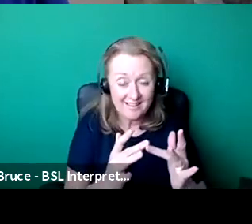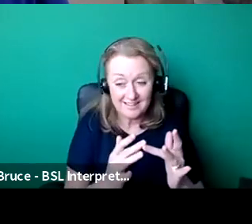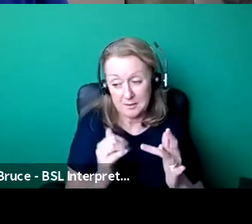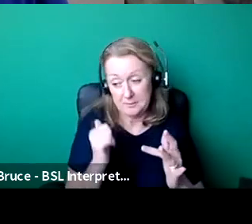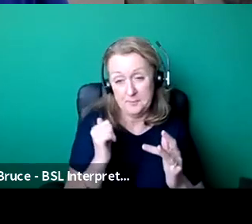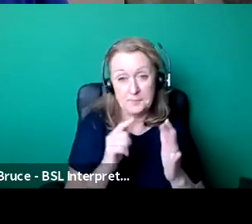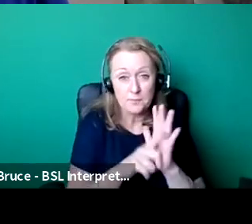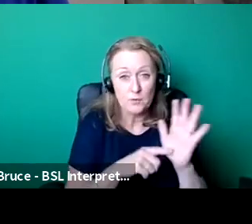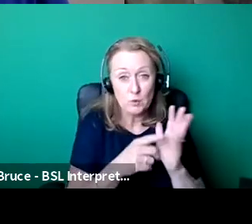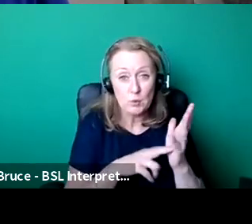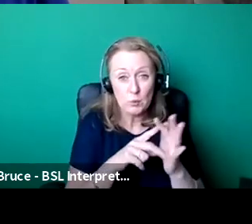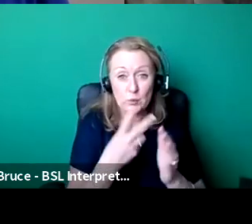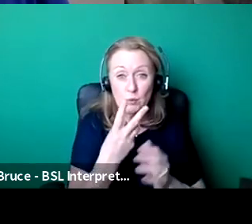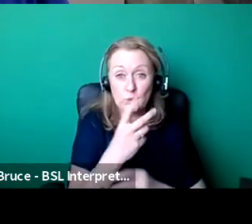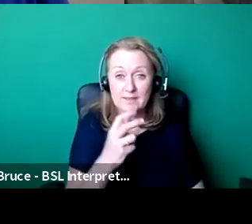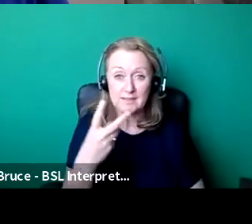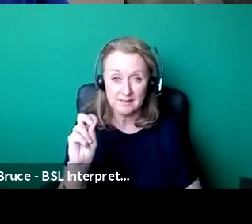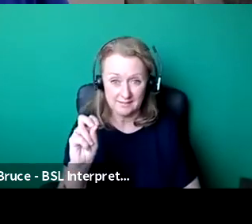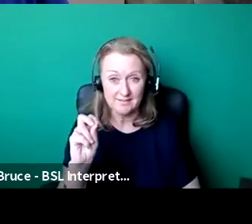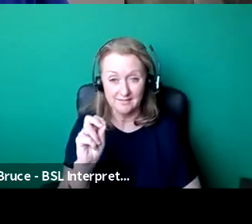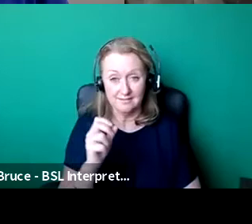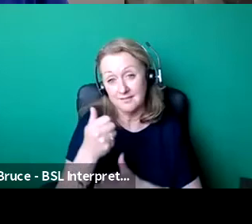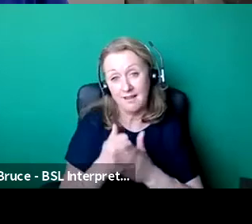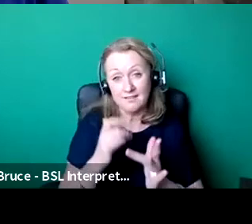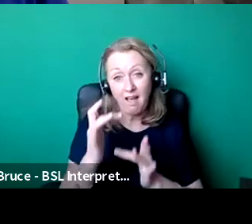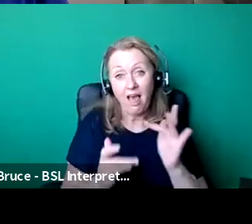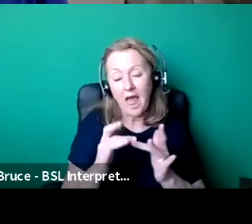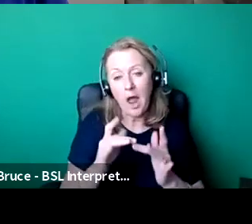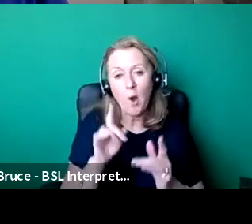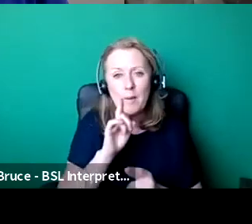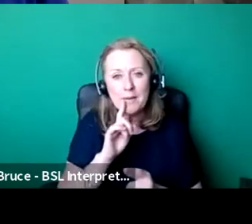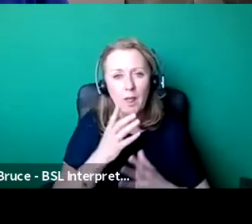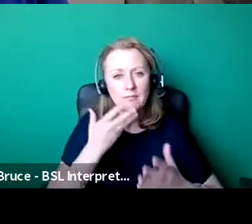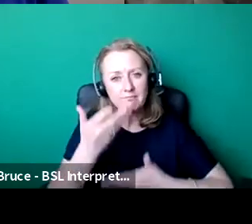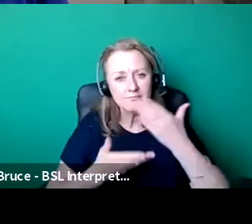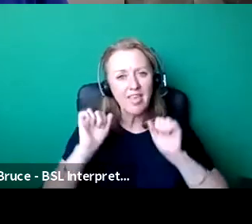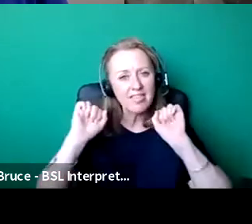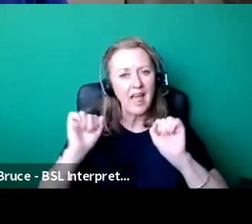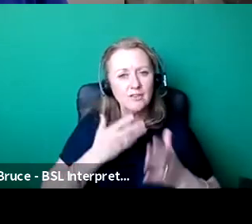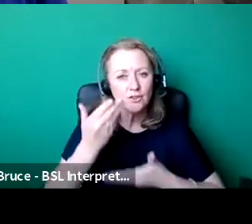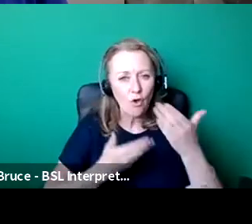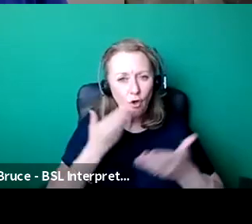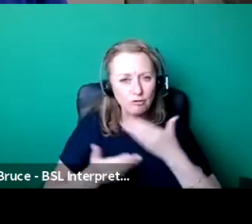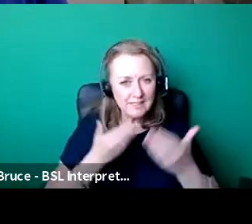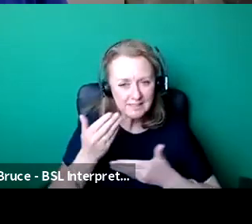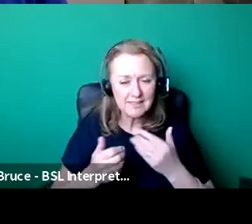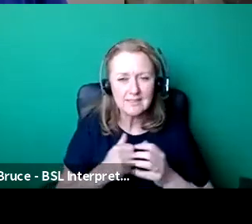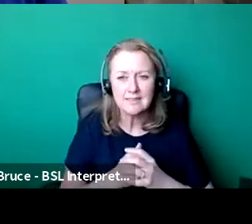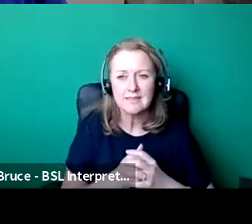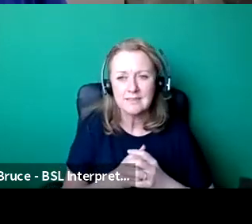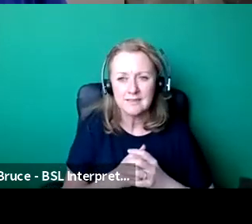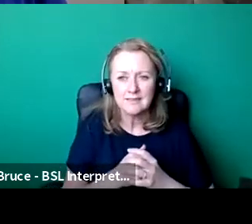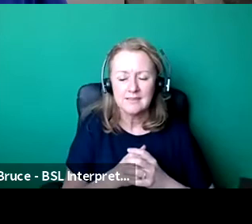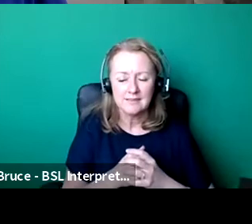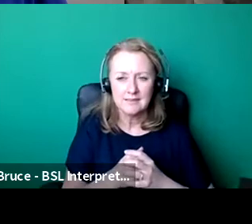2020 in Egypt. This was online that women started to tell stories. with anonymous. Someone had